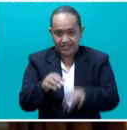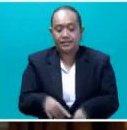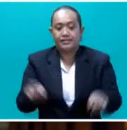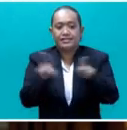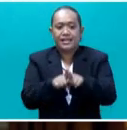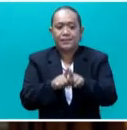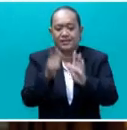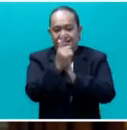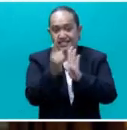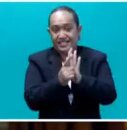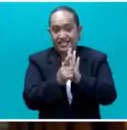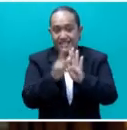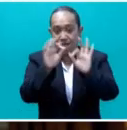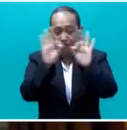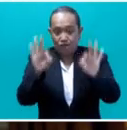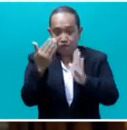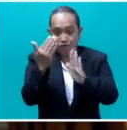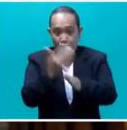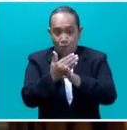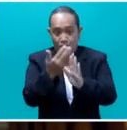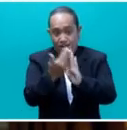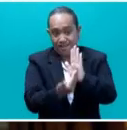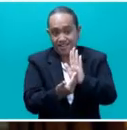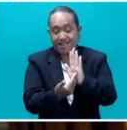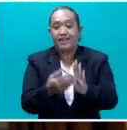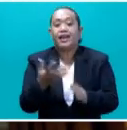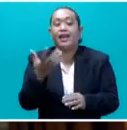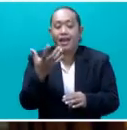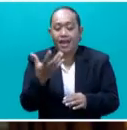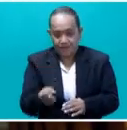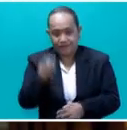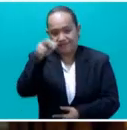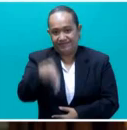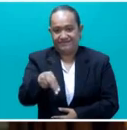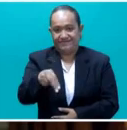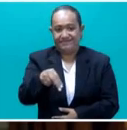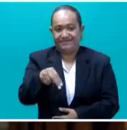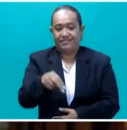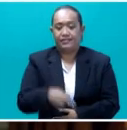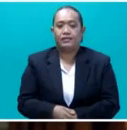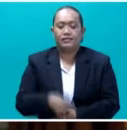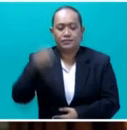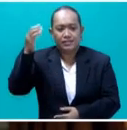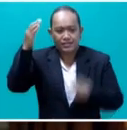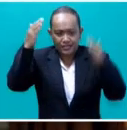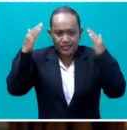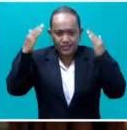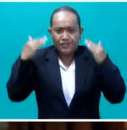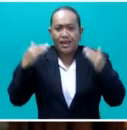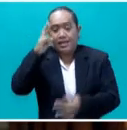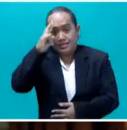framework, financial backing, and human capacity are required for effective planning. Mr. Speaker, sir, I had informed this